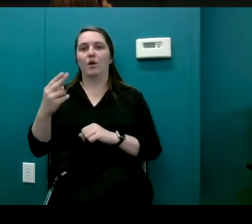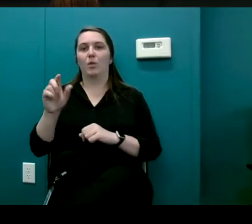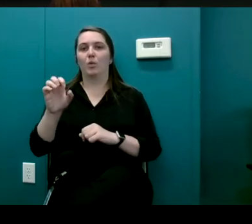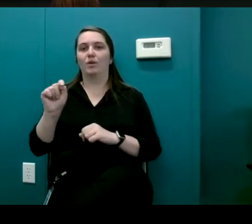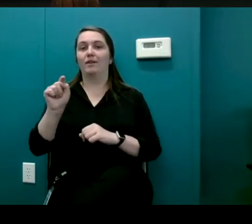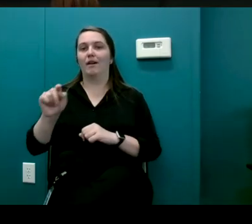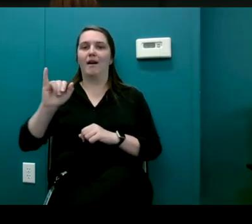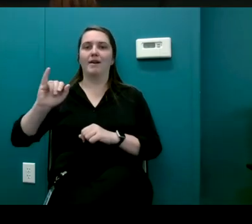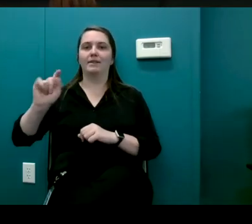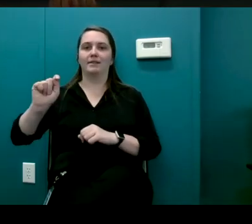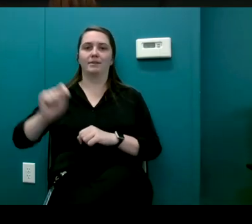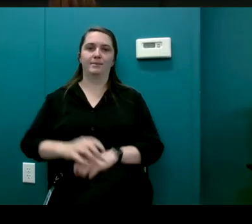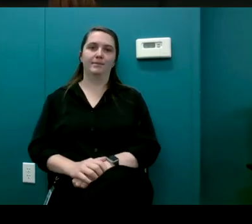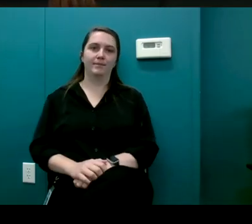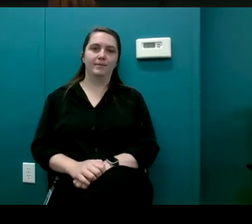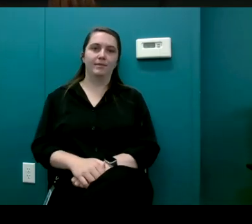www.kahoot.it.